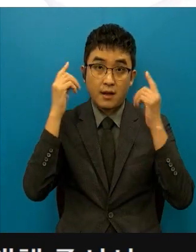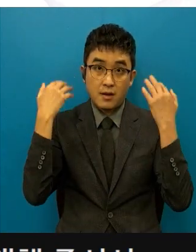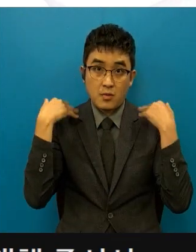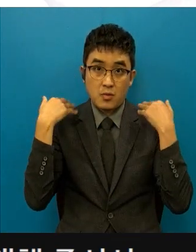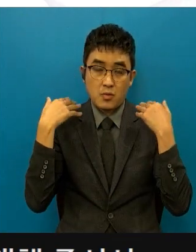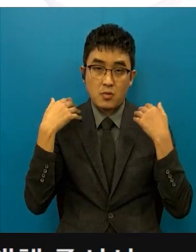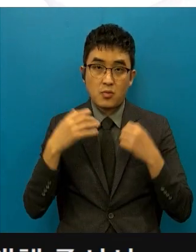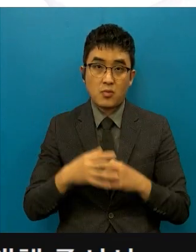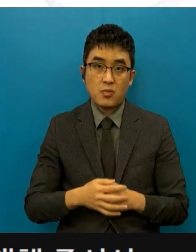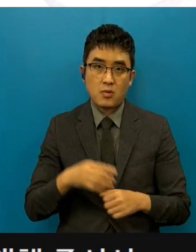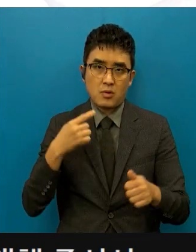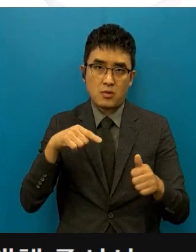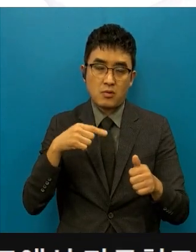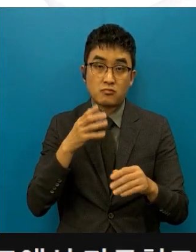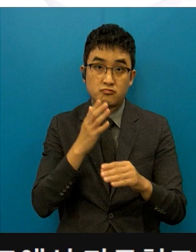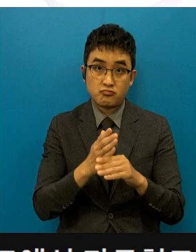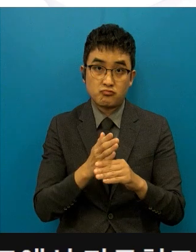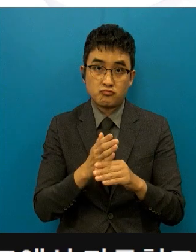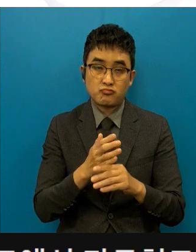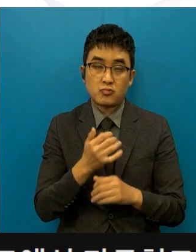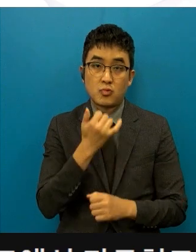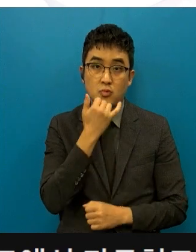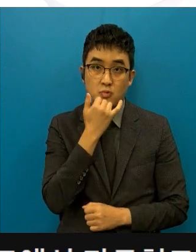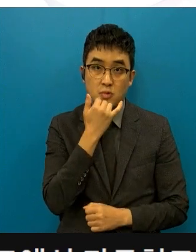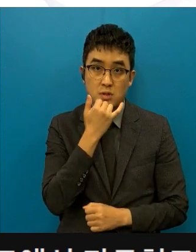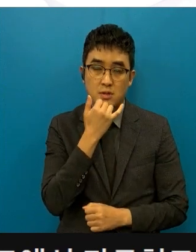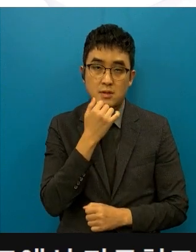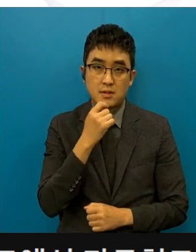I will share you my slides.